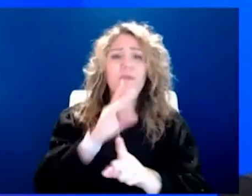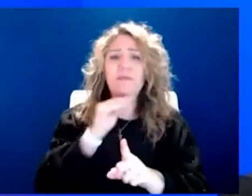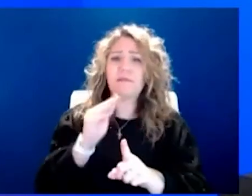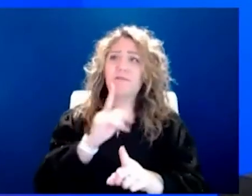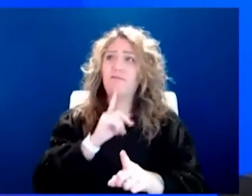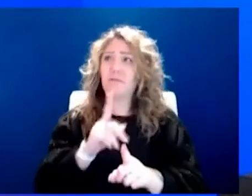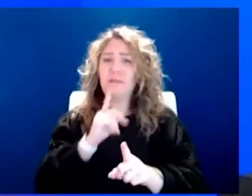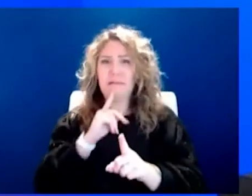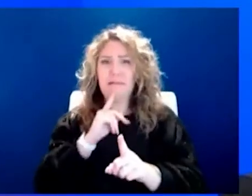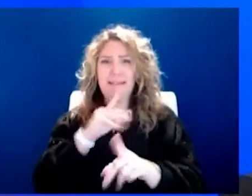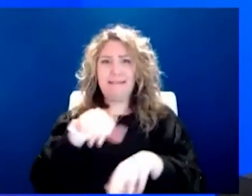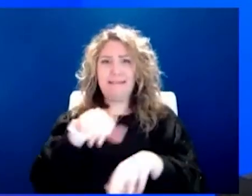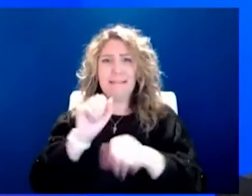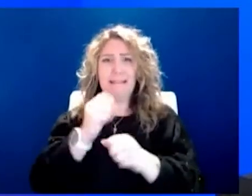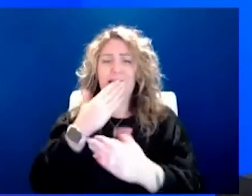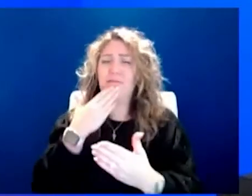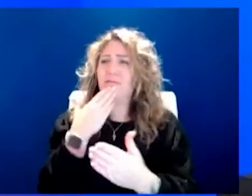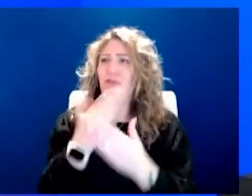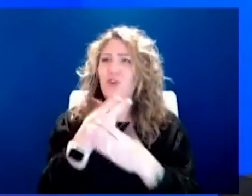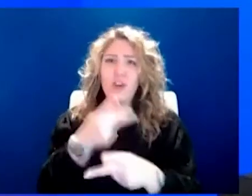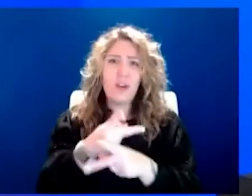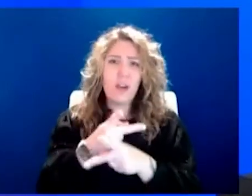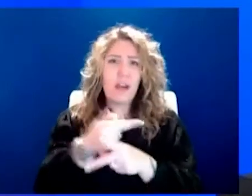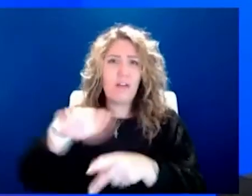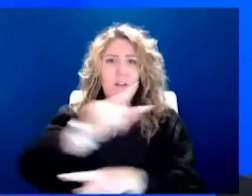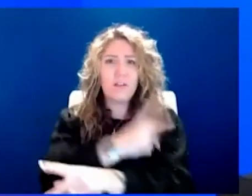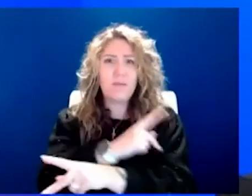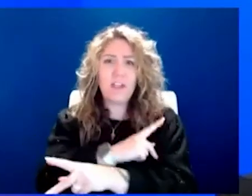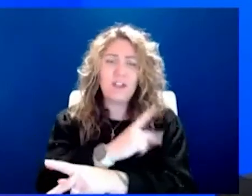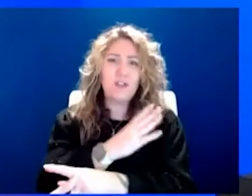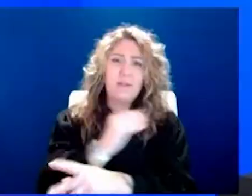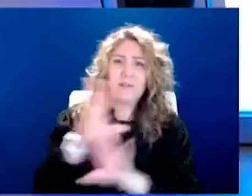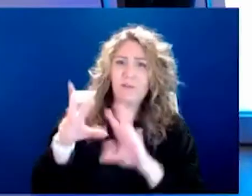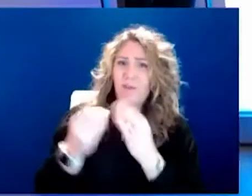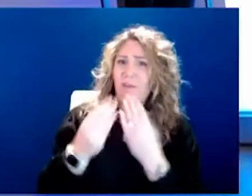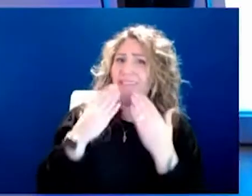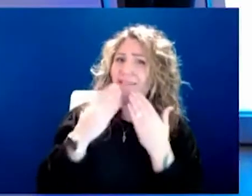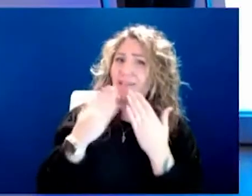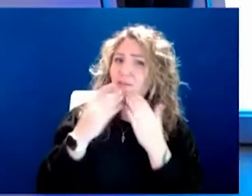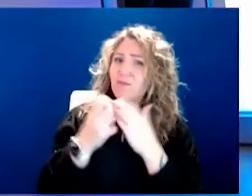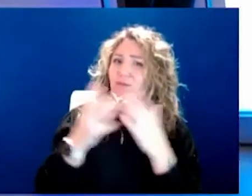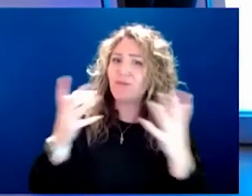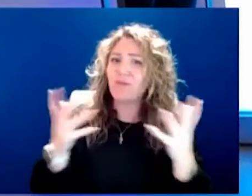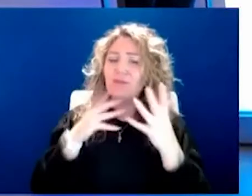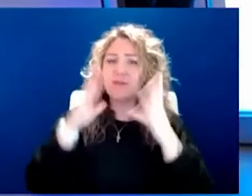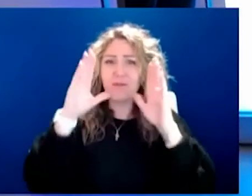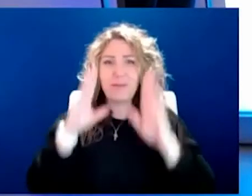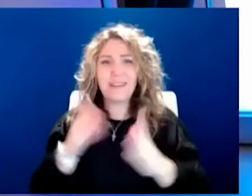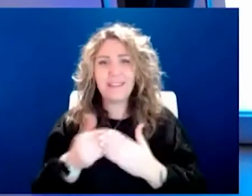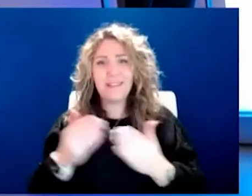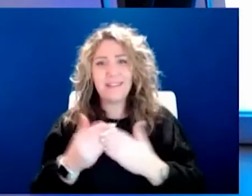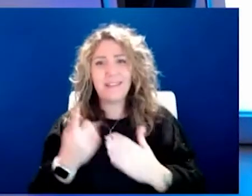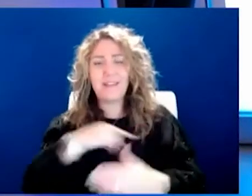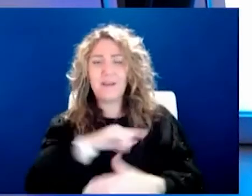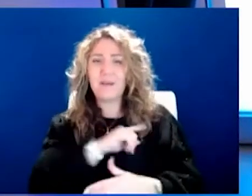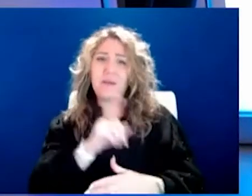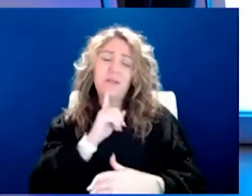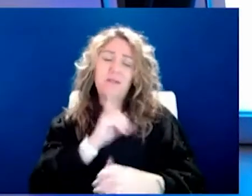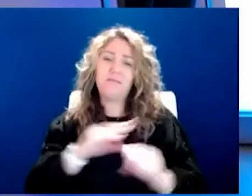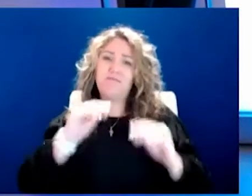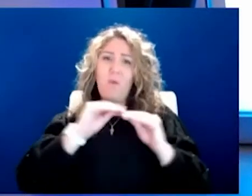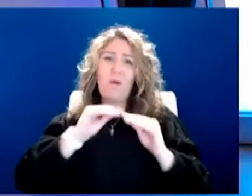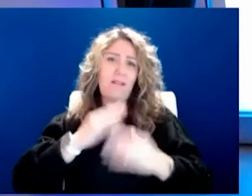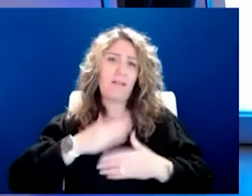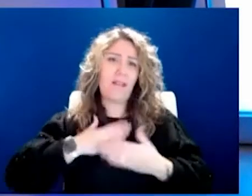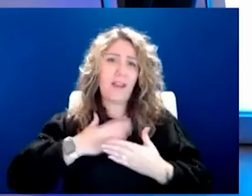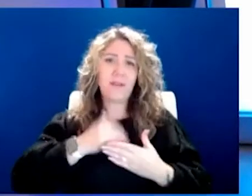care of the patient and their family, thank you for doing such an amazing thing. We are more than happy to do it. And it's not just me.